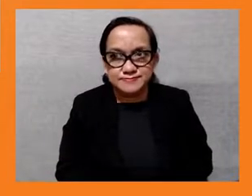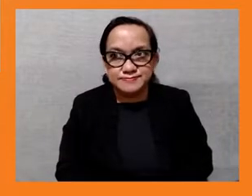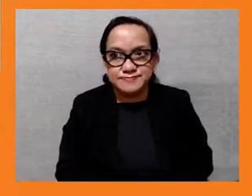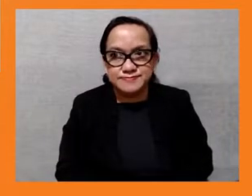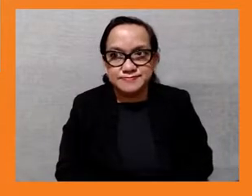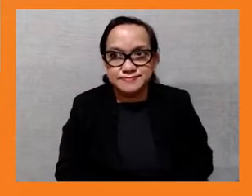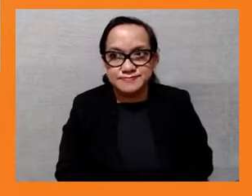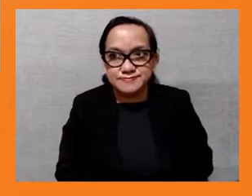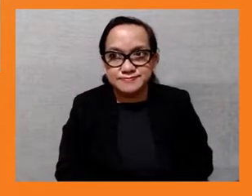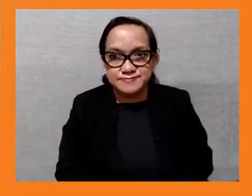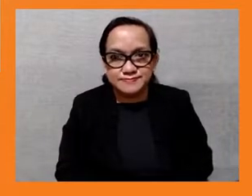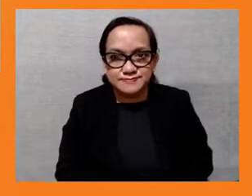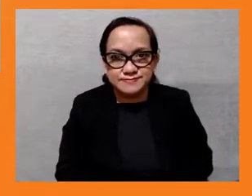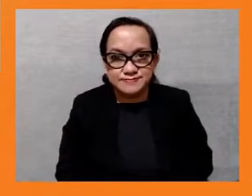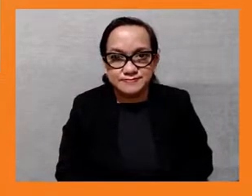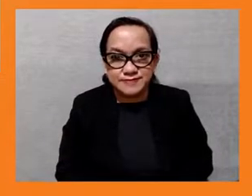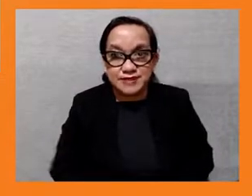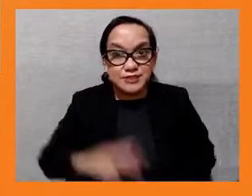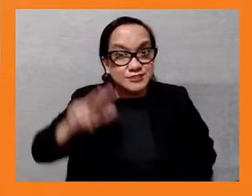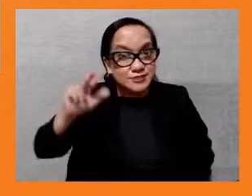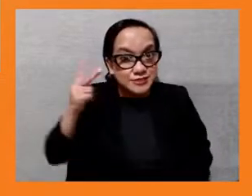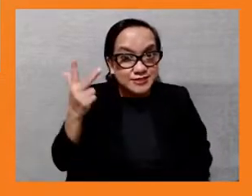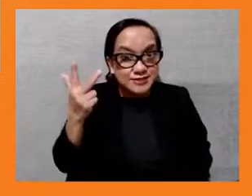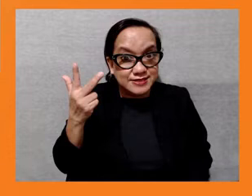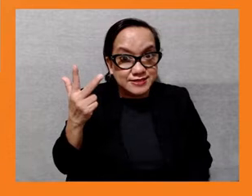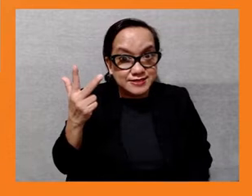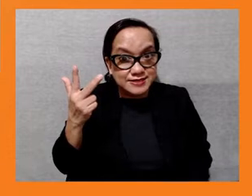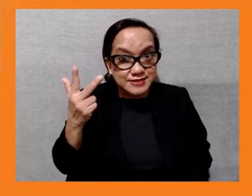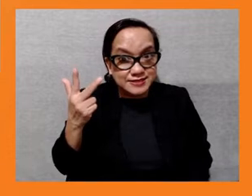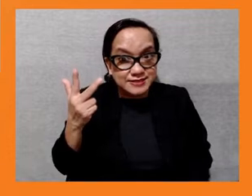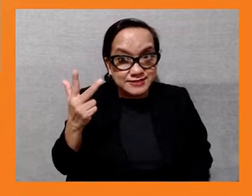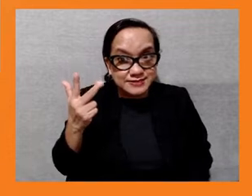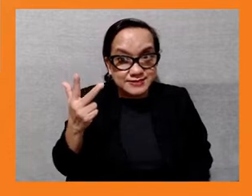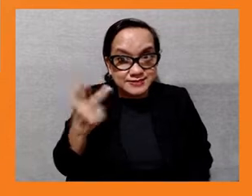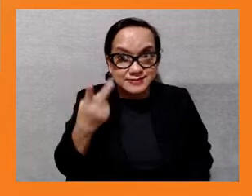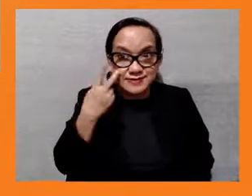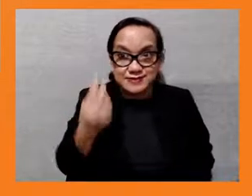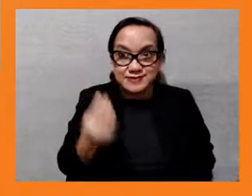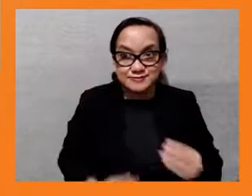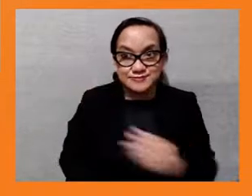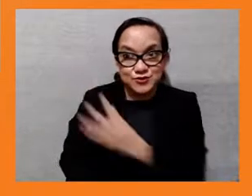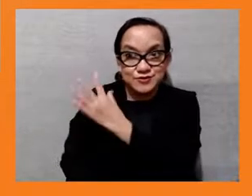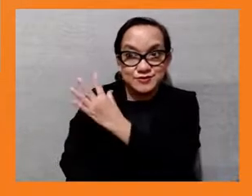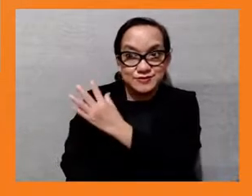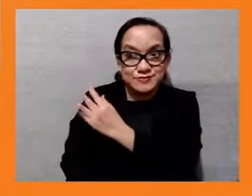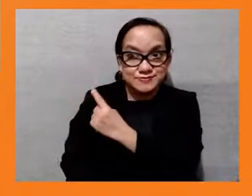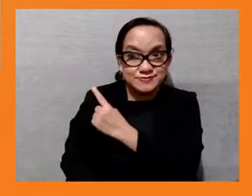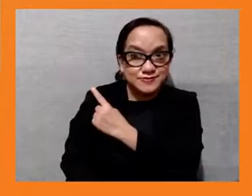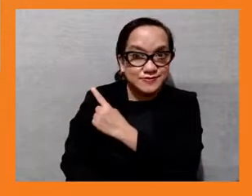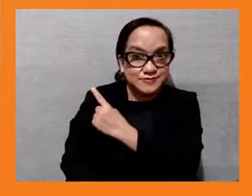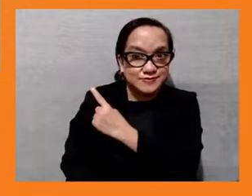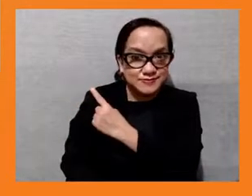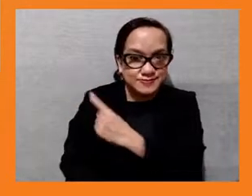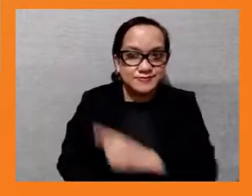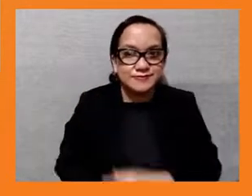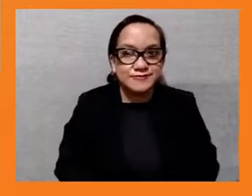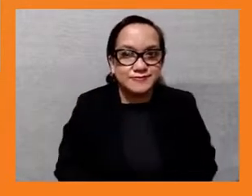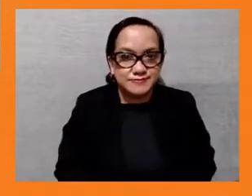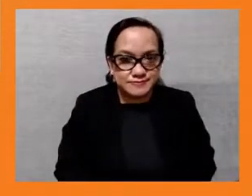be viewed interconnectedly in terms of implementation with the other two equally important policies of the bank, its access